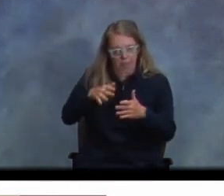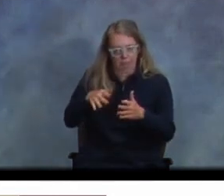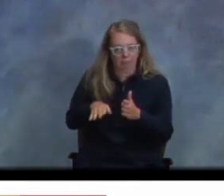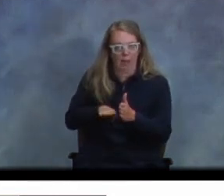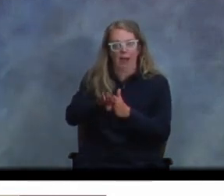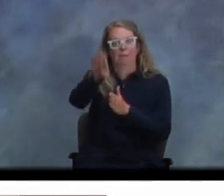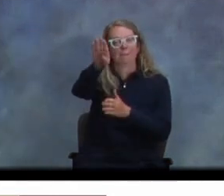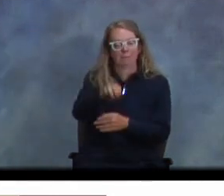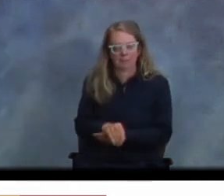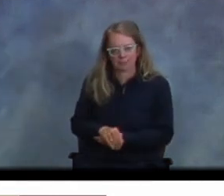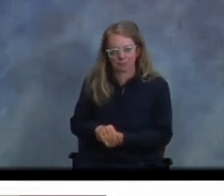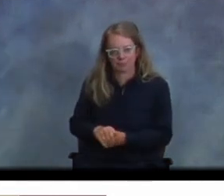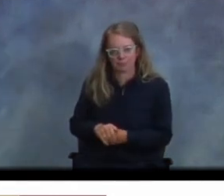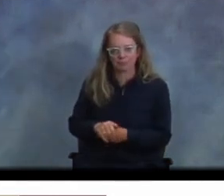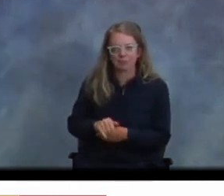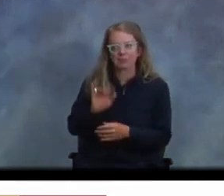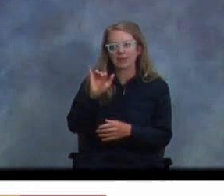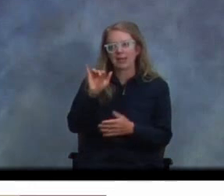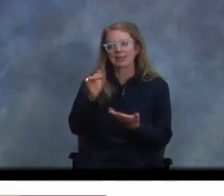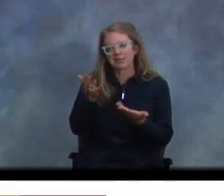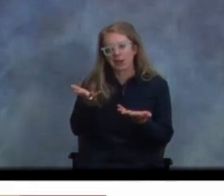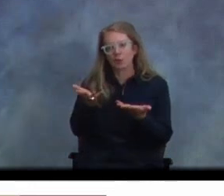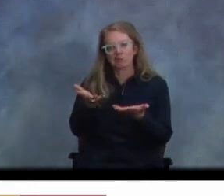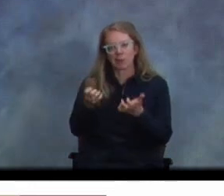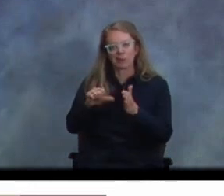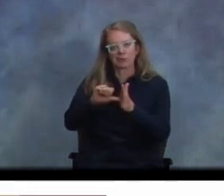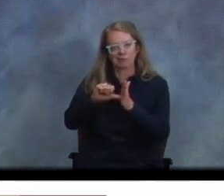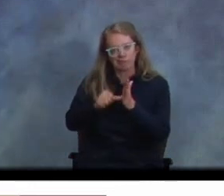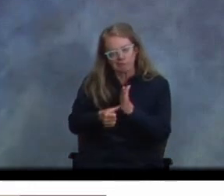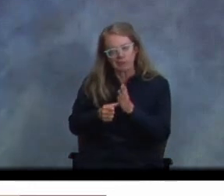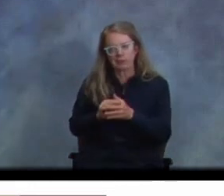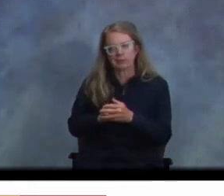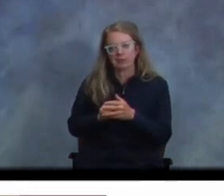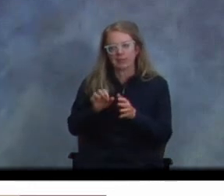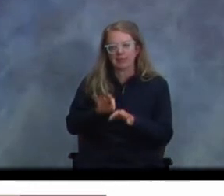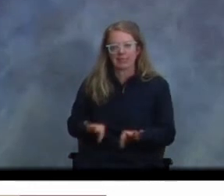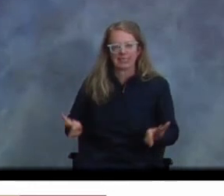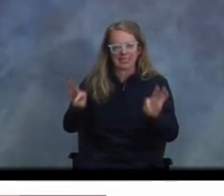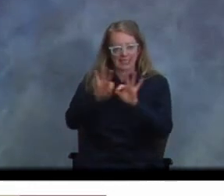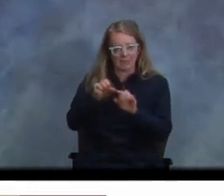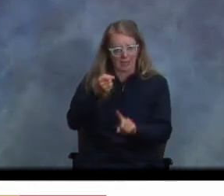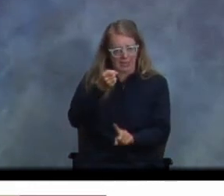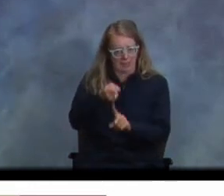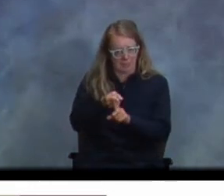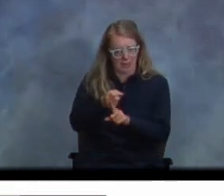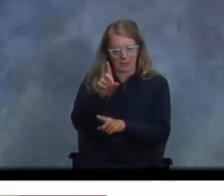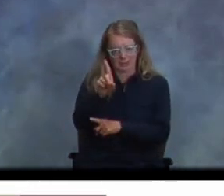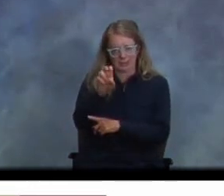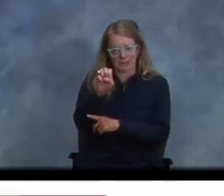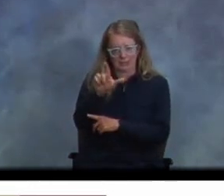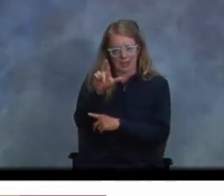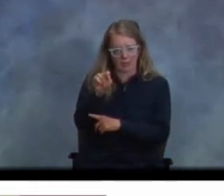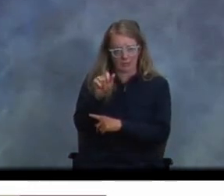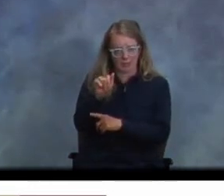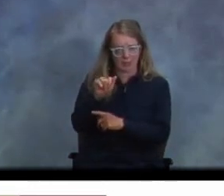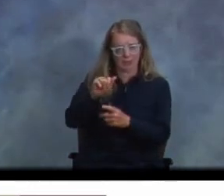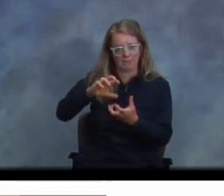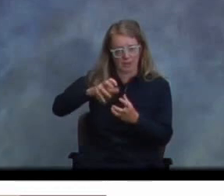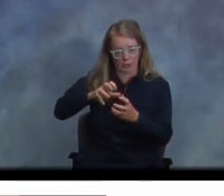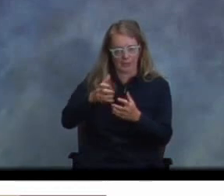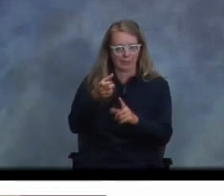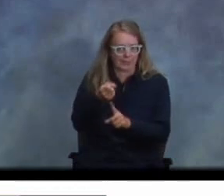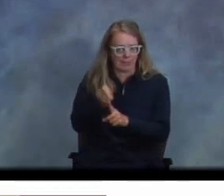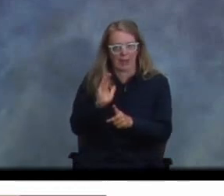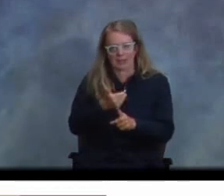And that just is to underscore the very significant impact that the Delta variant has had on our community, particularly